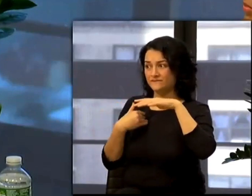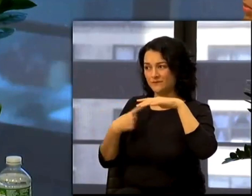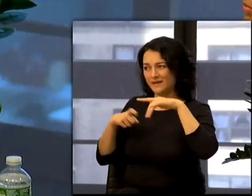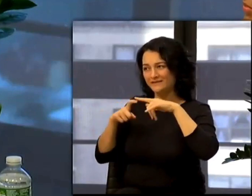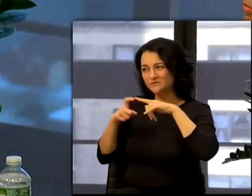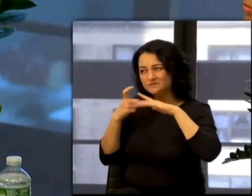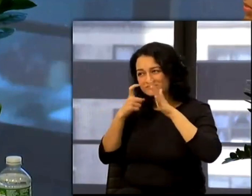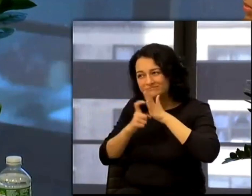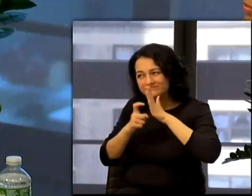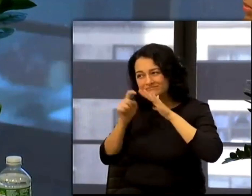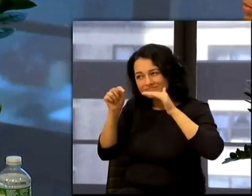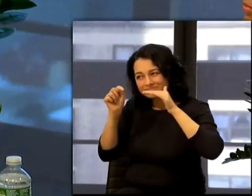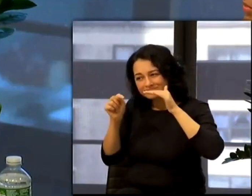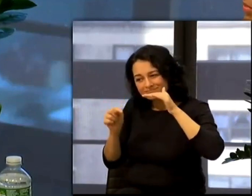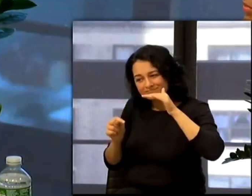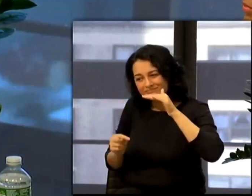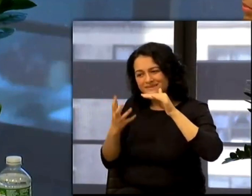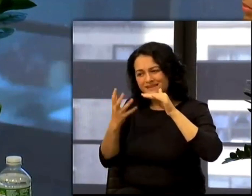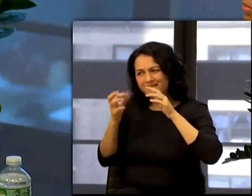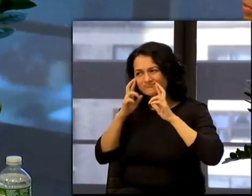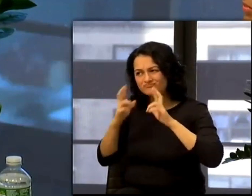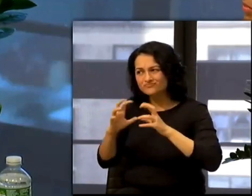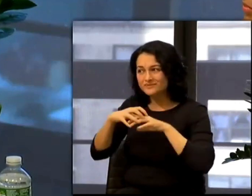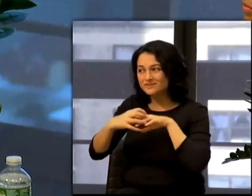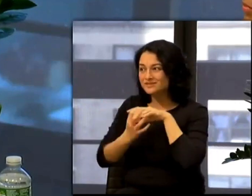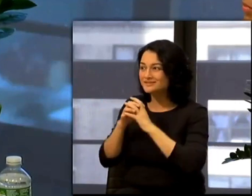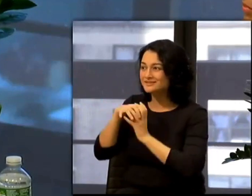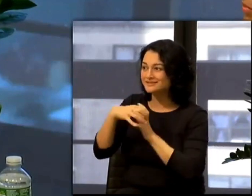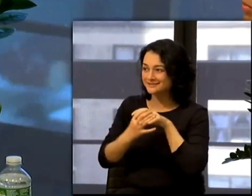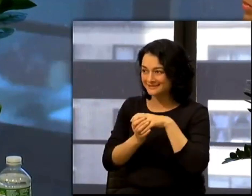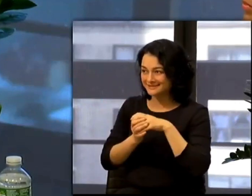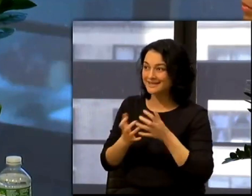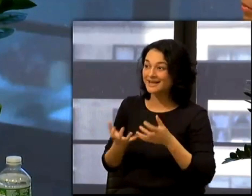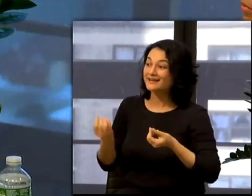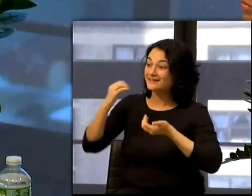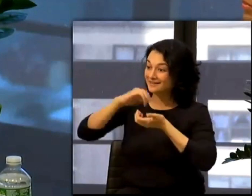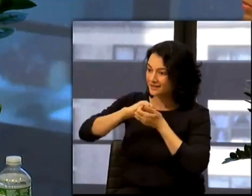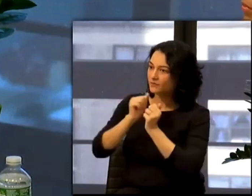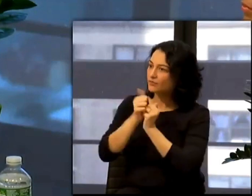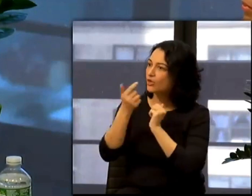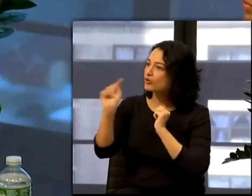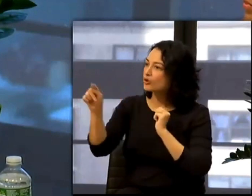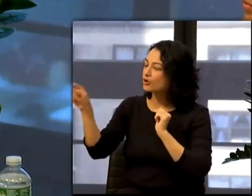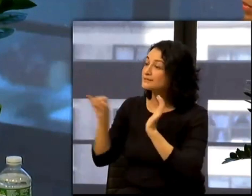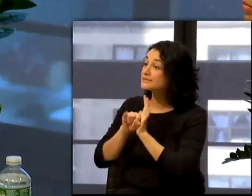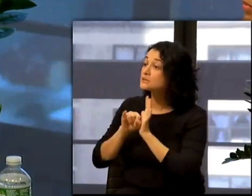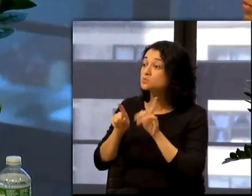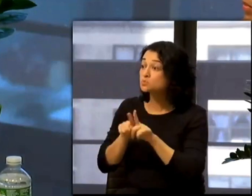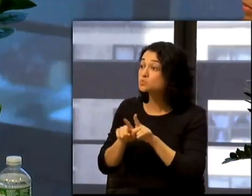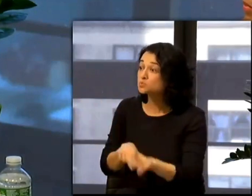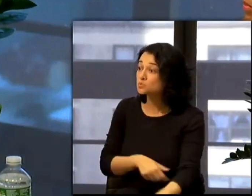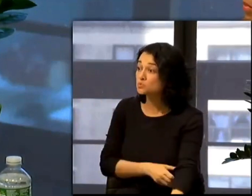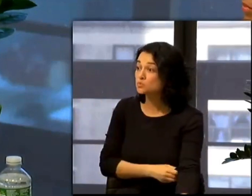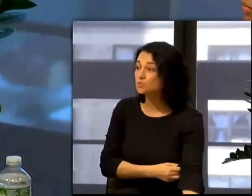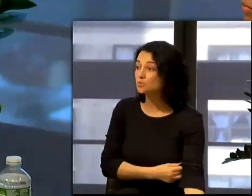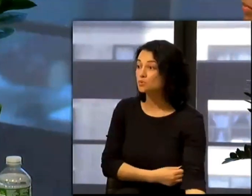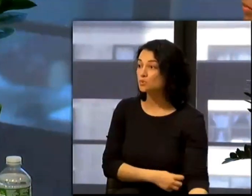and collaborate as much as we can to highlight some of these intersectional challenges.